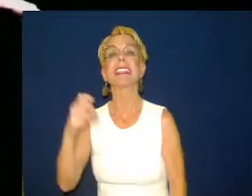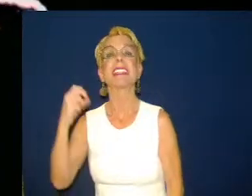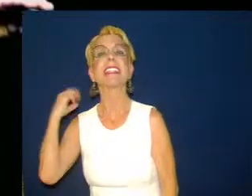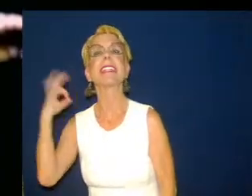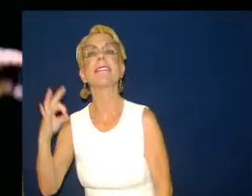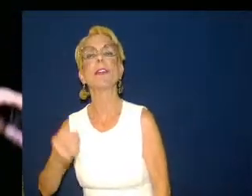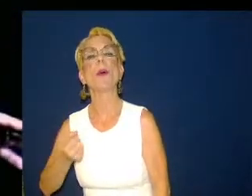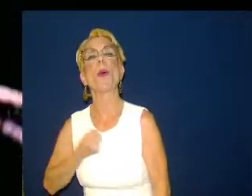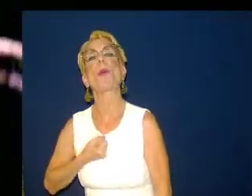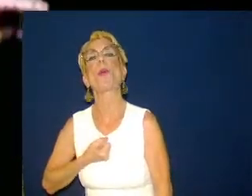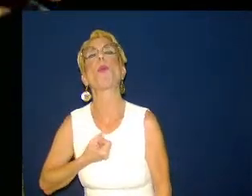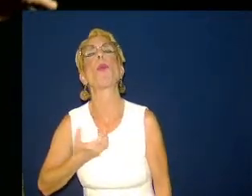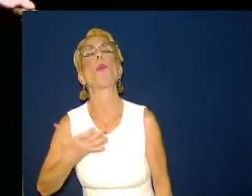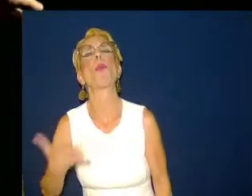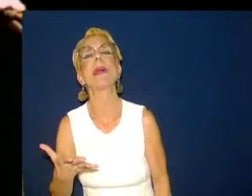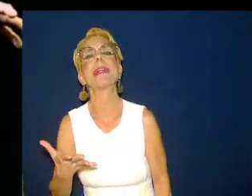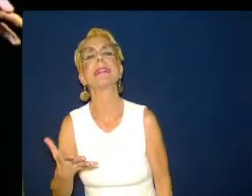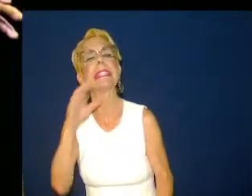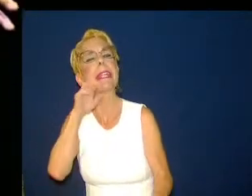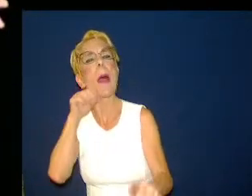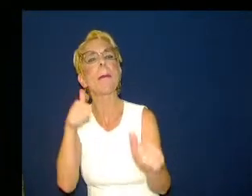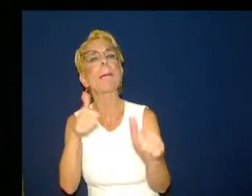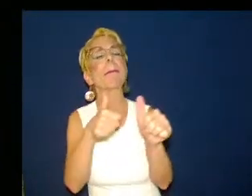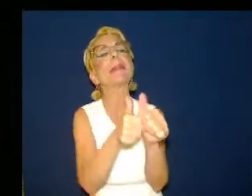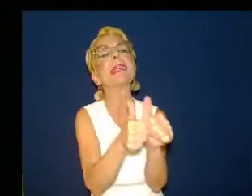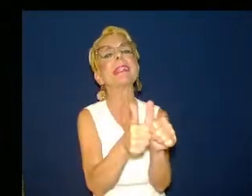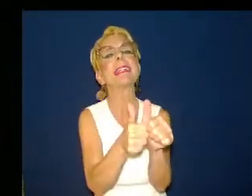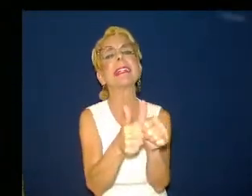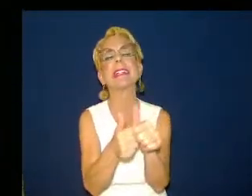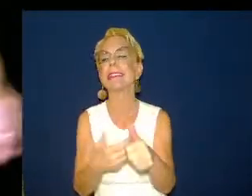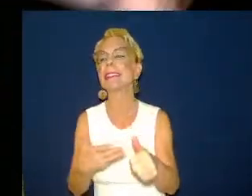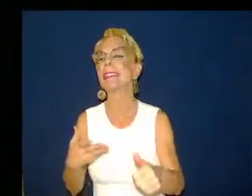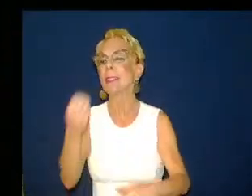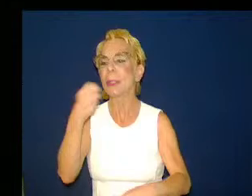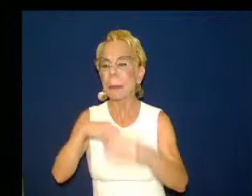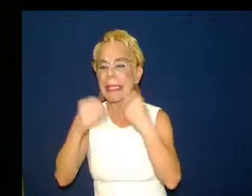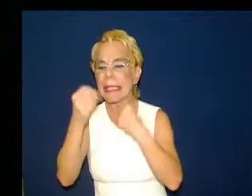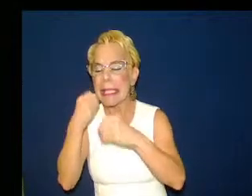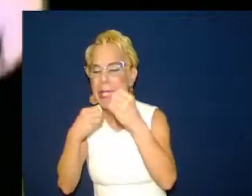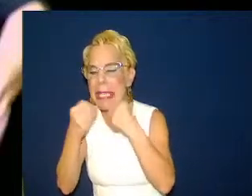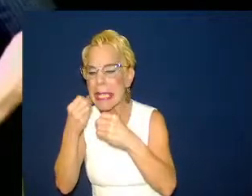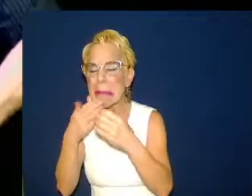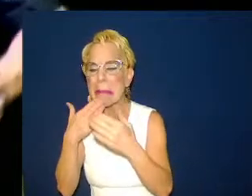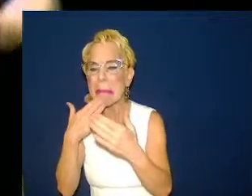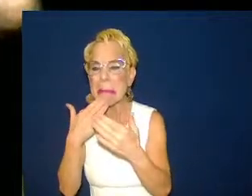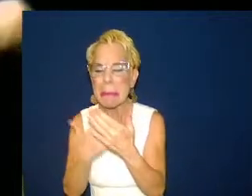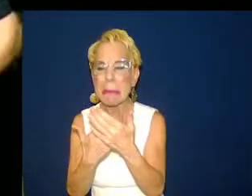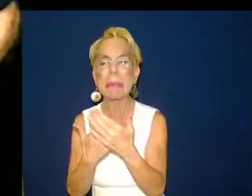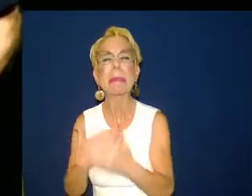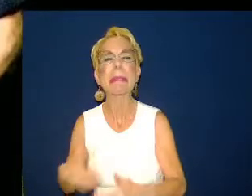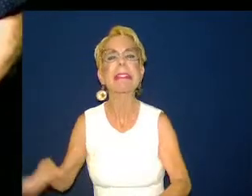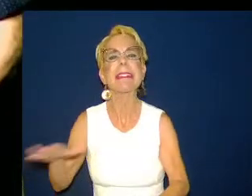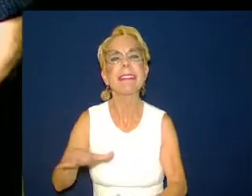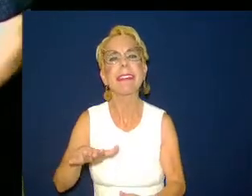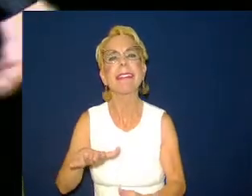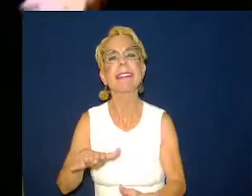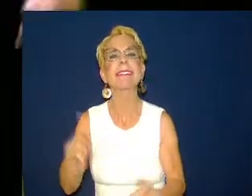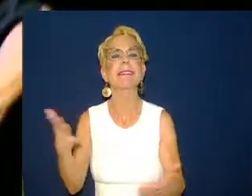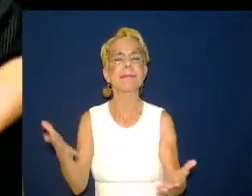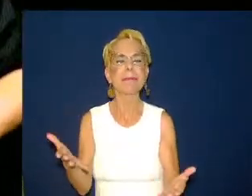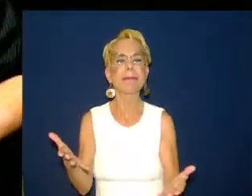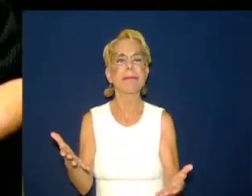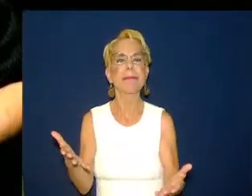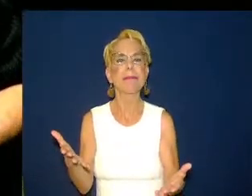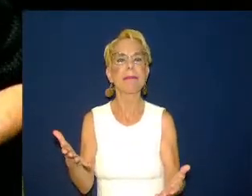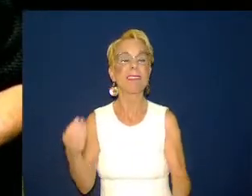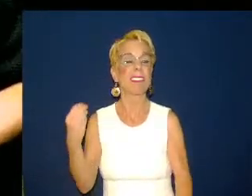obedient, you will eat the good things of the land. If you are willing, what if I'm not? Well, then read, think about that. What if I'm not